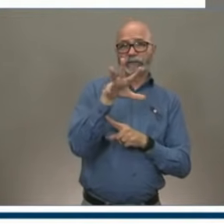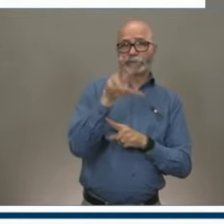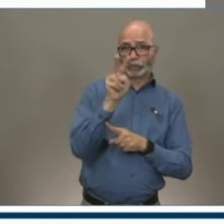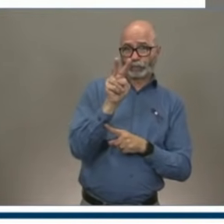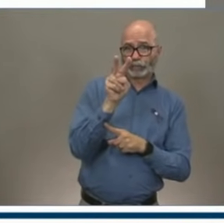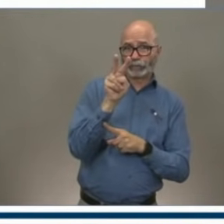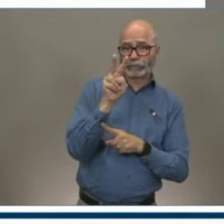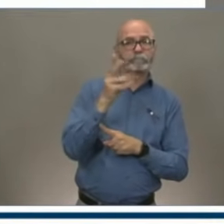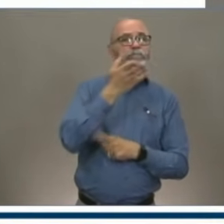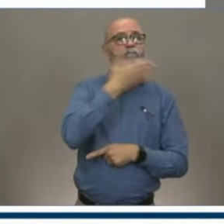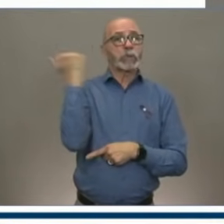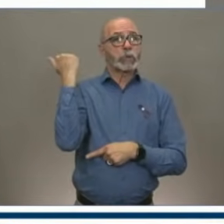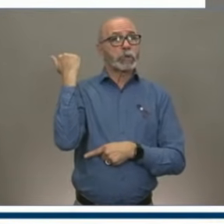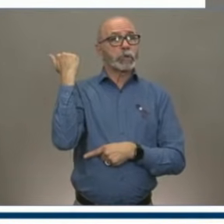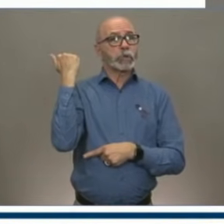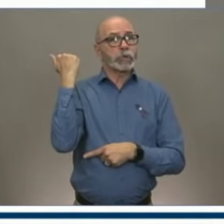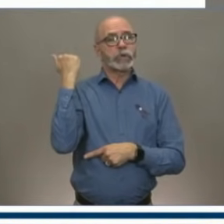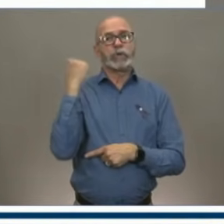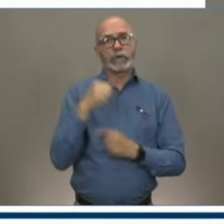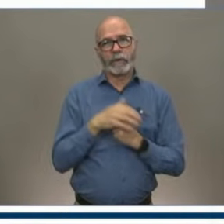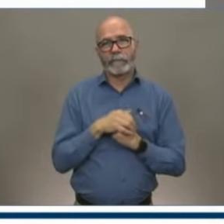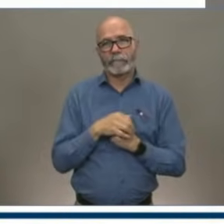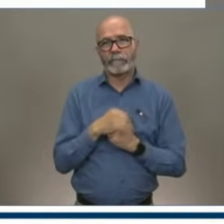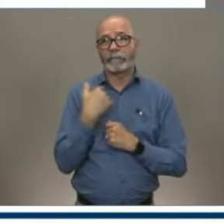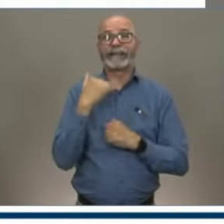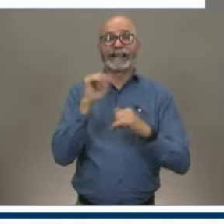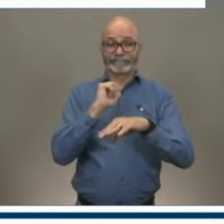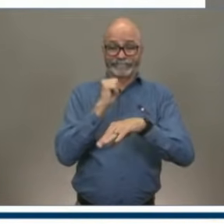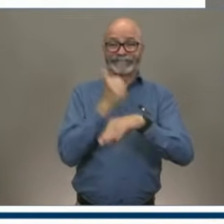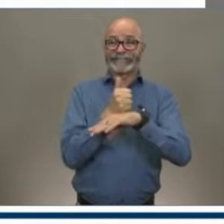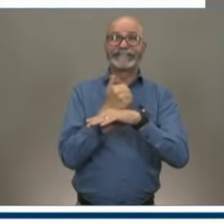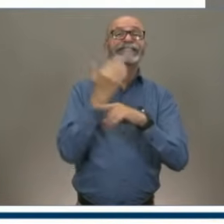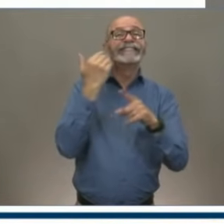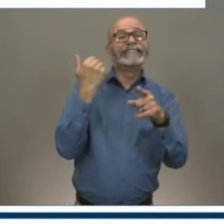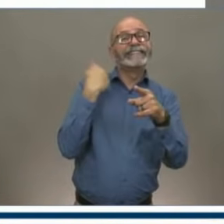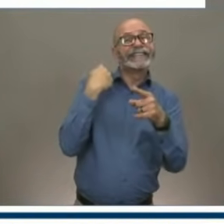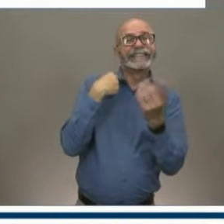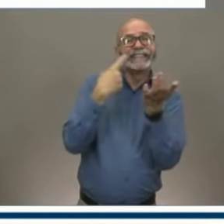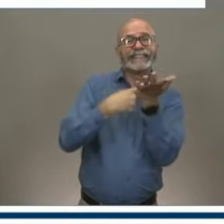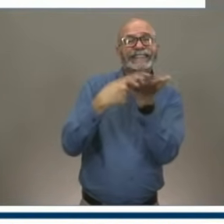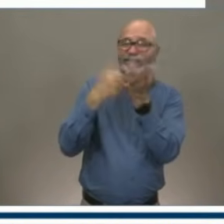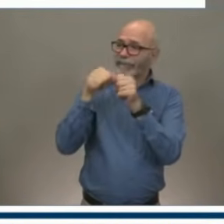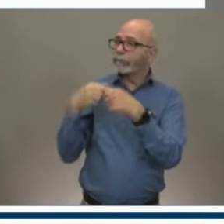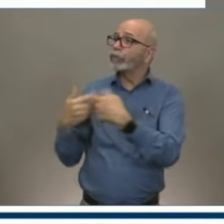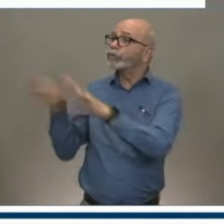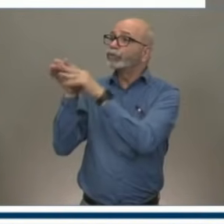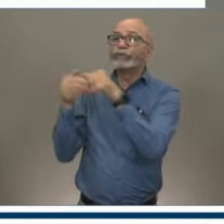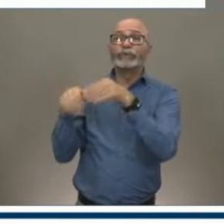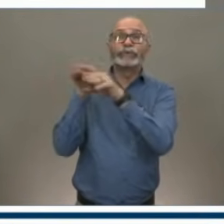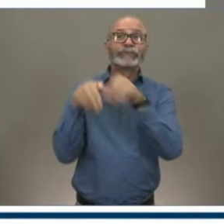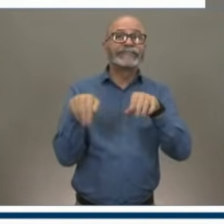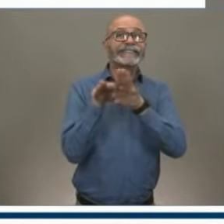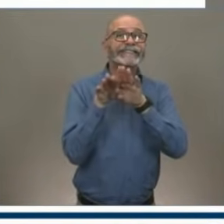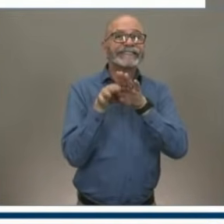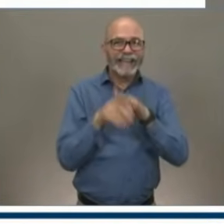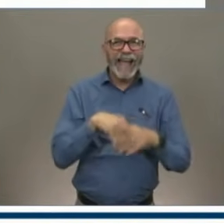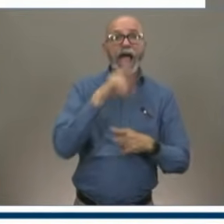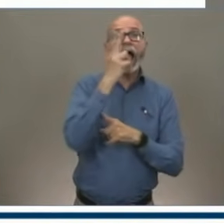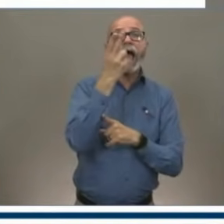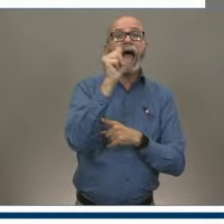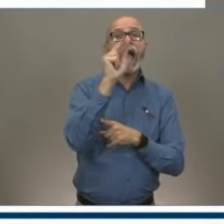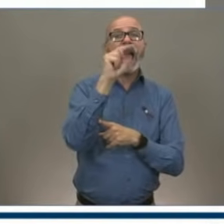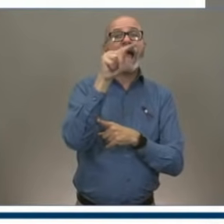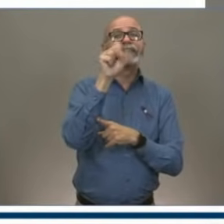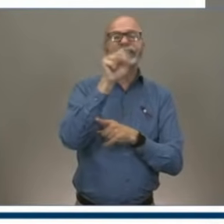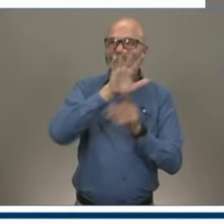I'm announcing that the restrictions in place right now in the metro parts of HRM and Hants County will be extended until